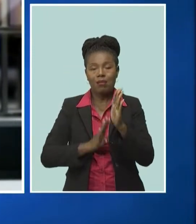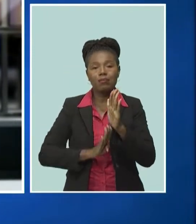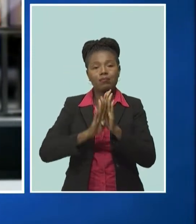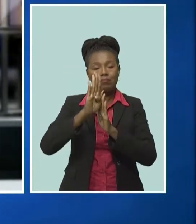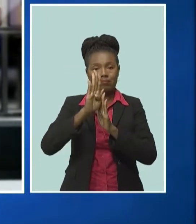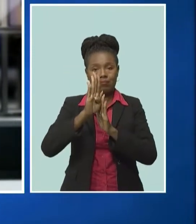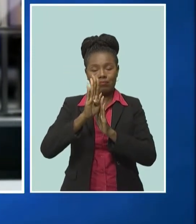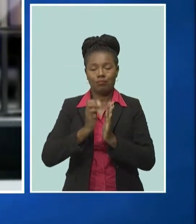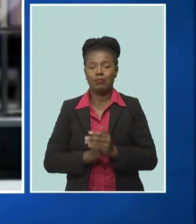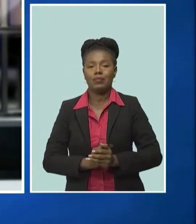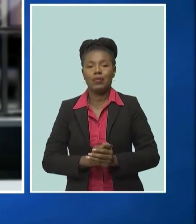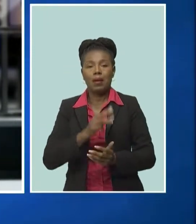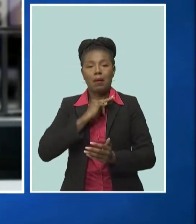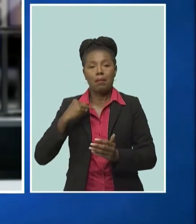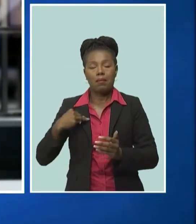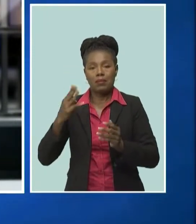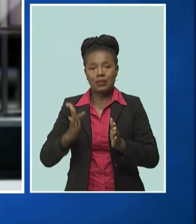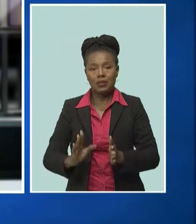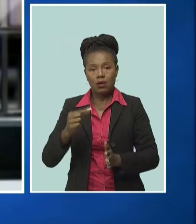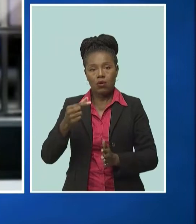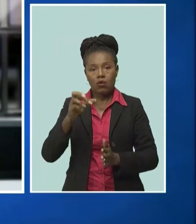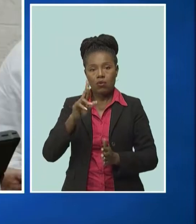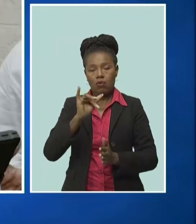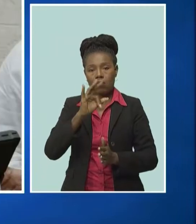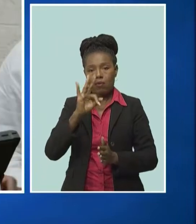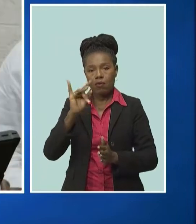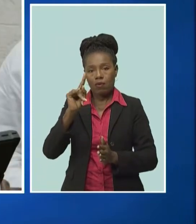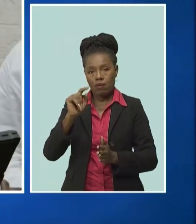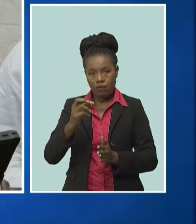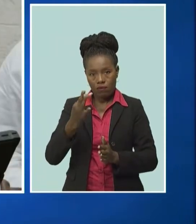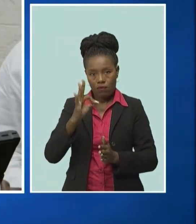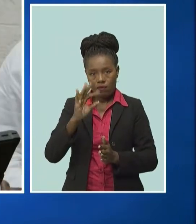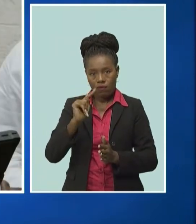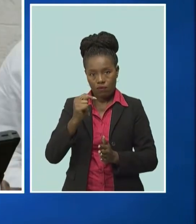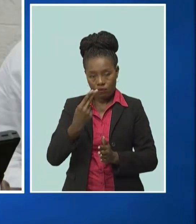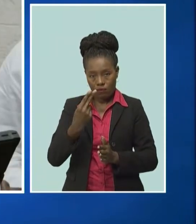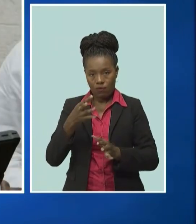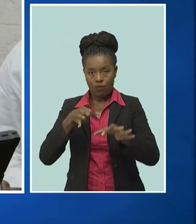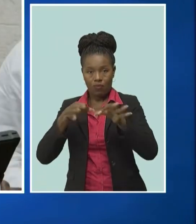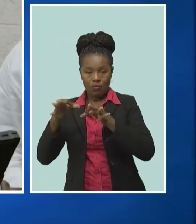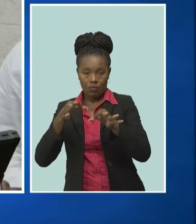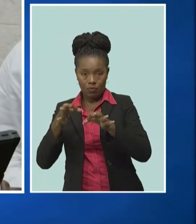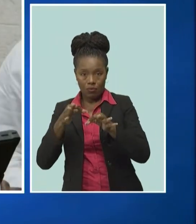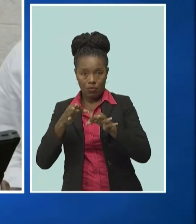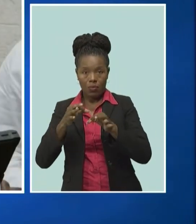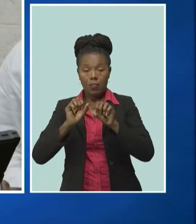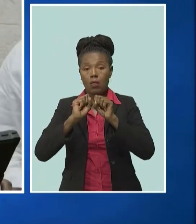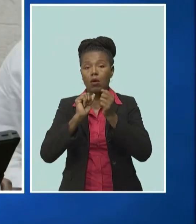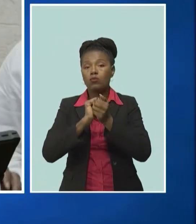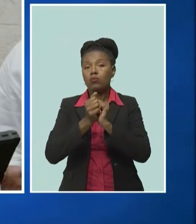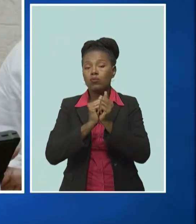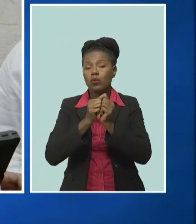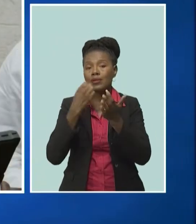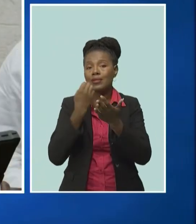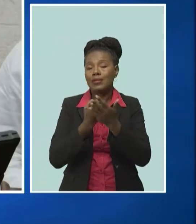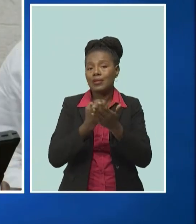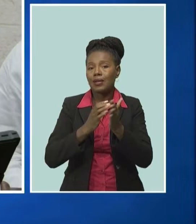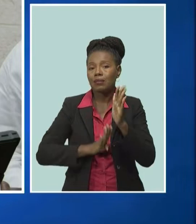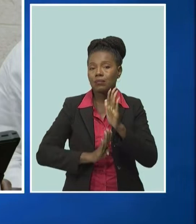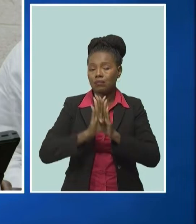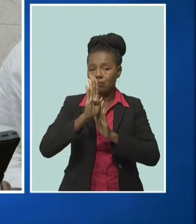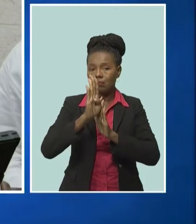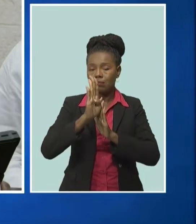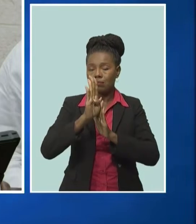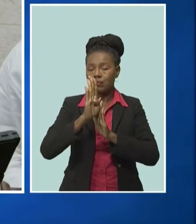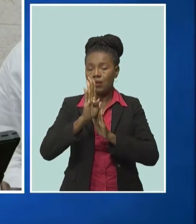Empowerment Charles Griffith highlights some of the objectives. To develop the development of a sporting economy, the development of